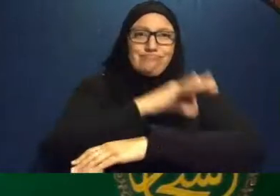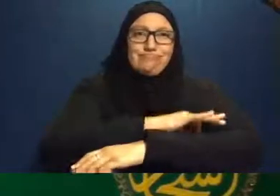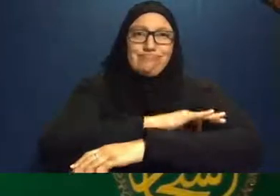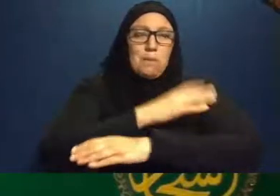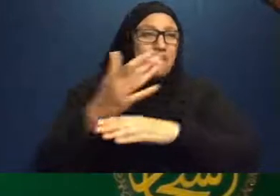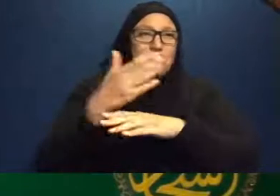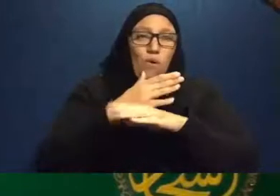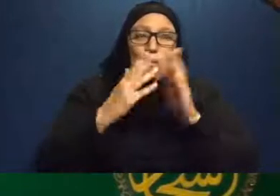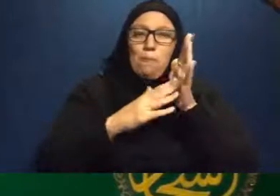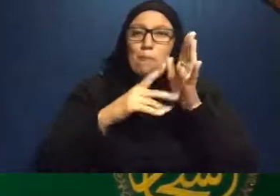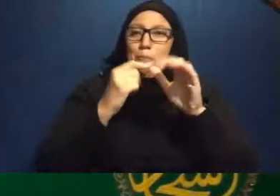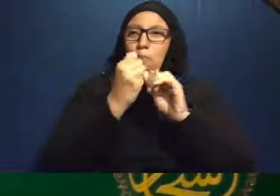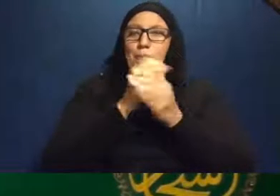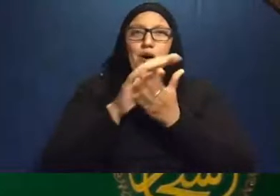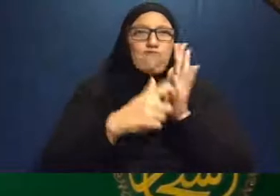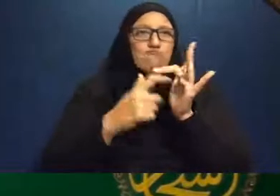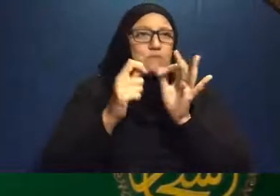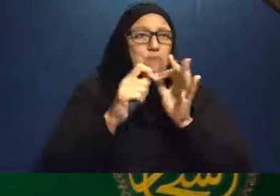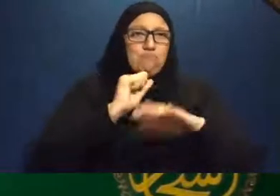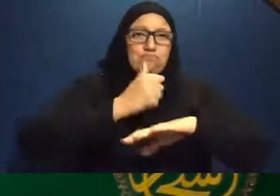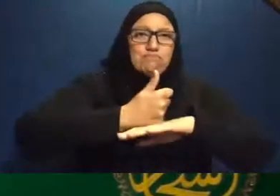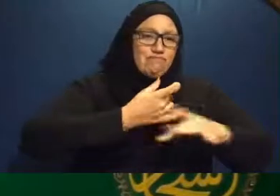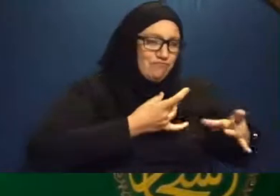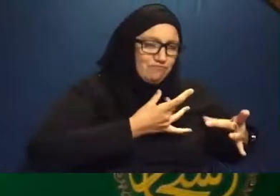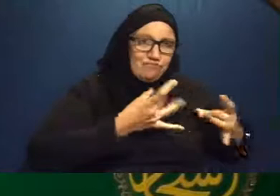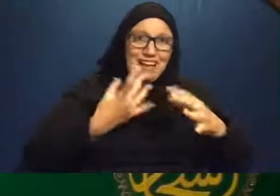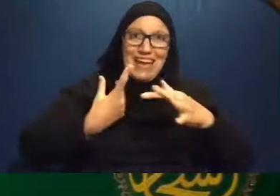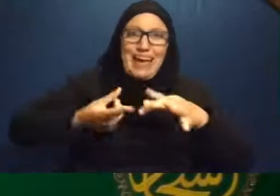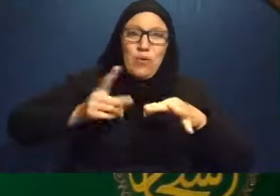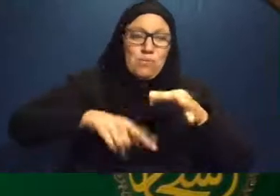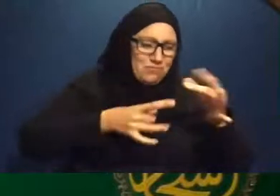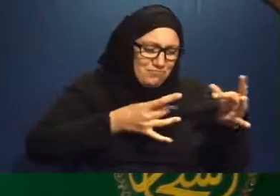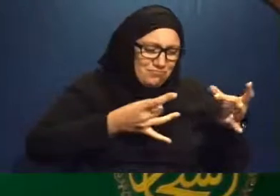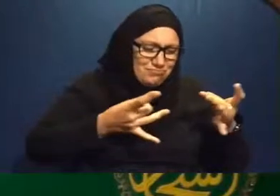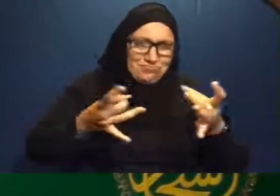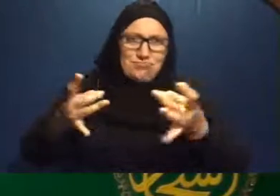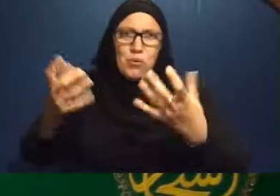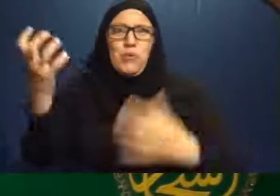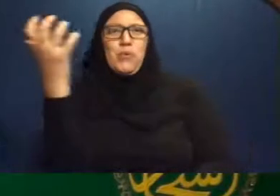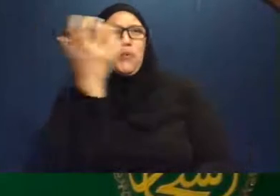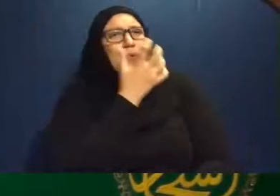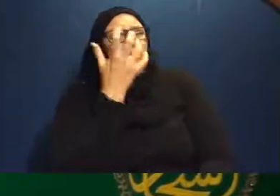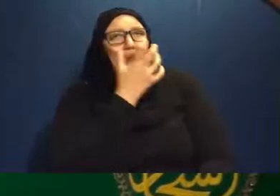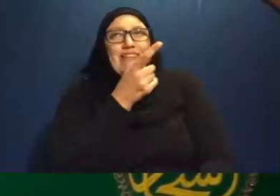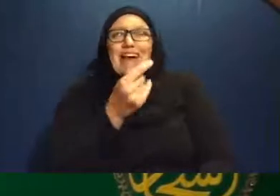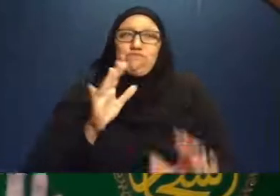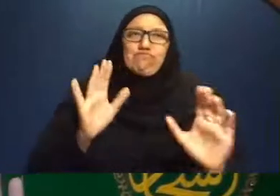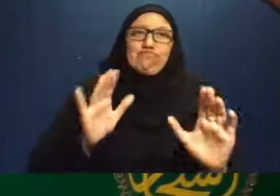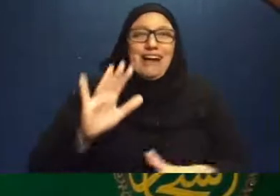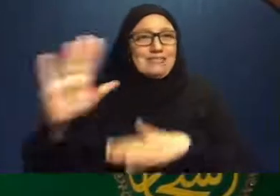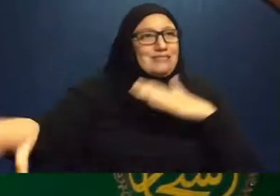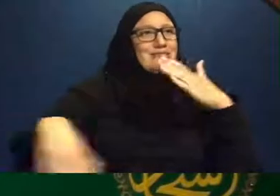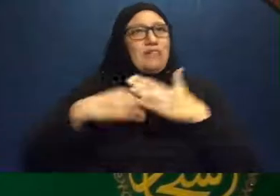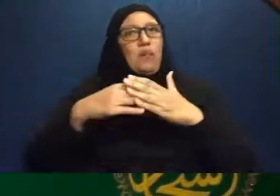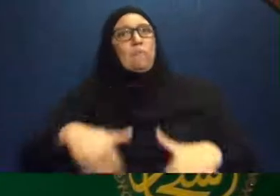Maghrib, preparing everything, all set up, all the equipments, and sometimes, especially the nights of Qadr, they stay all the way